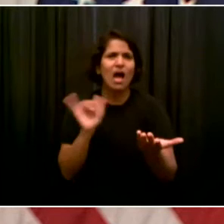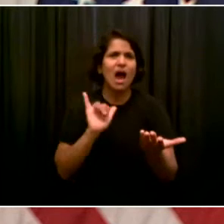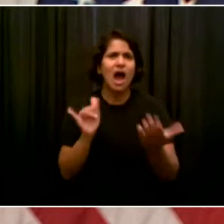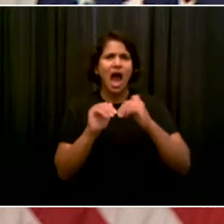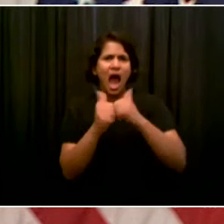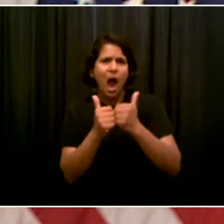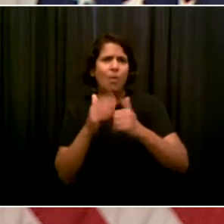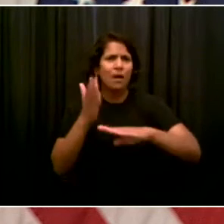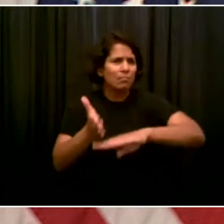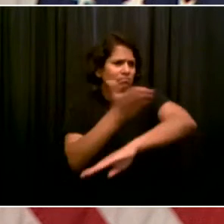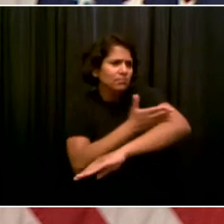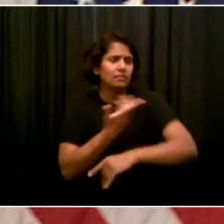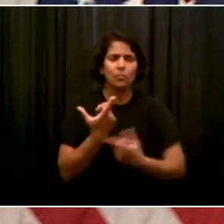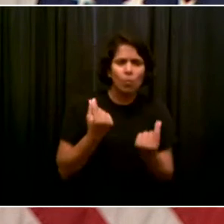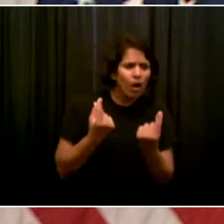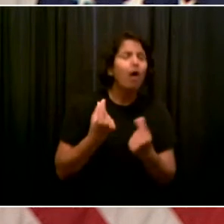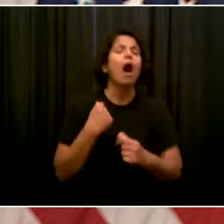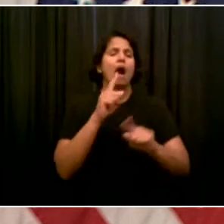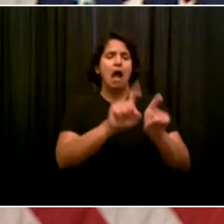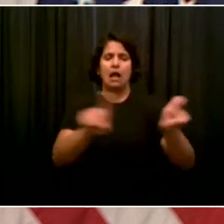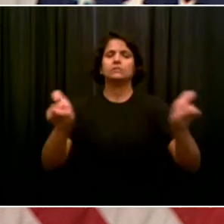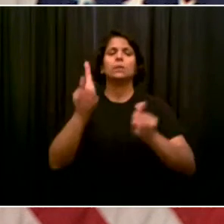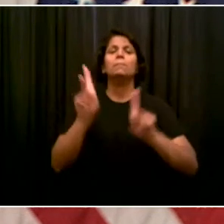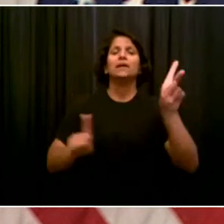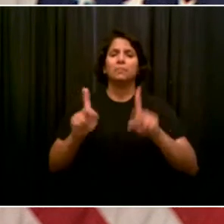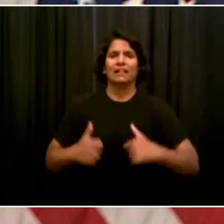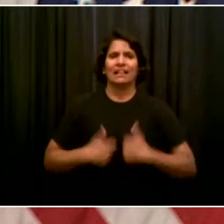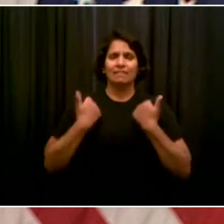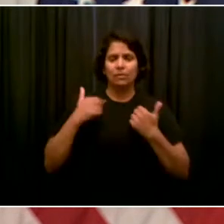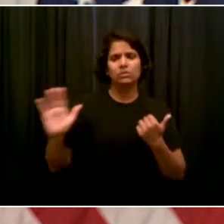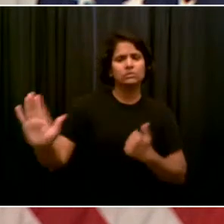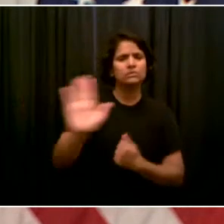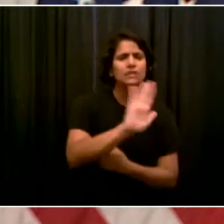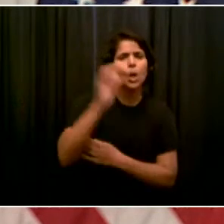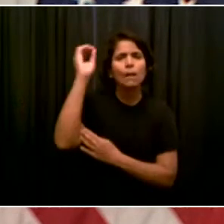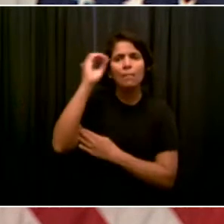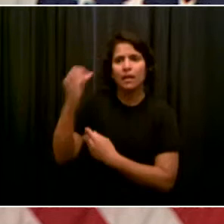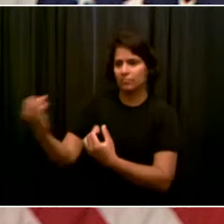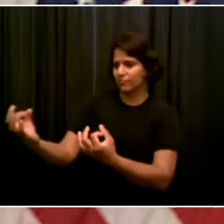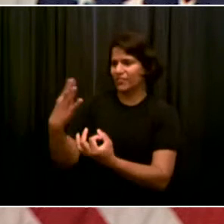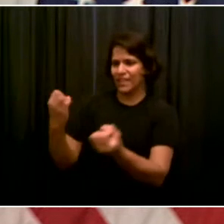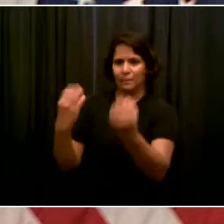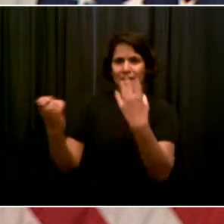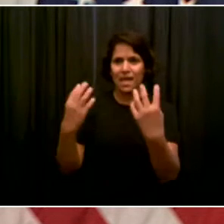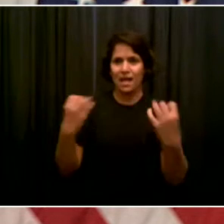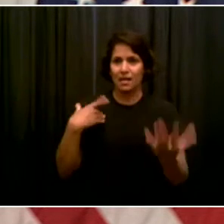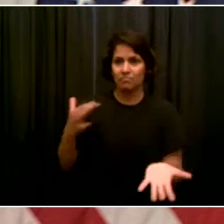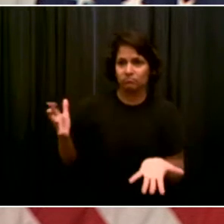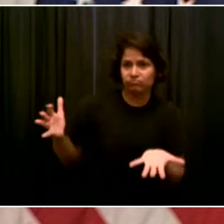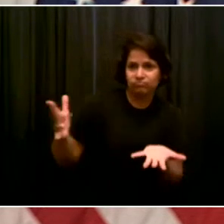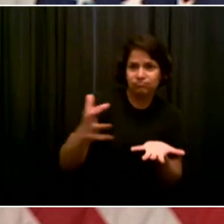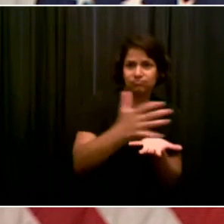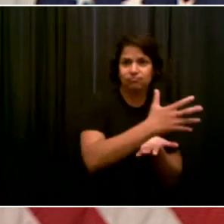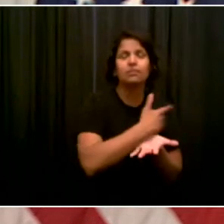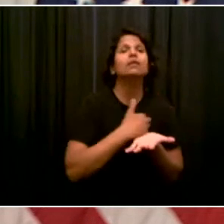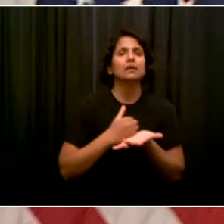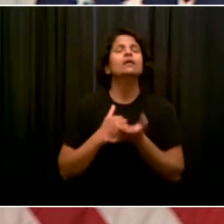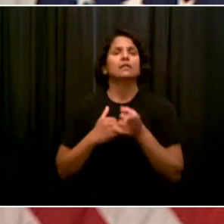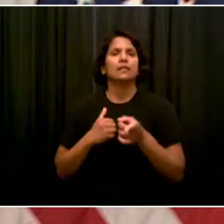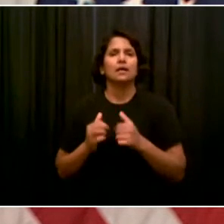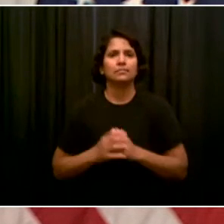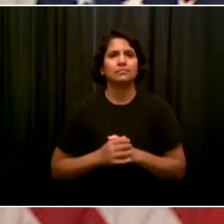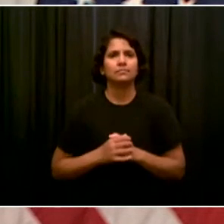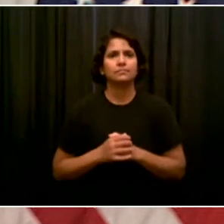mayor referenced, namely reimagining freight, because that's a critical piece of this and a critical piece of how we make